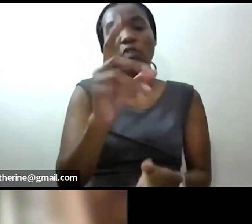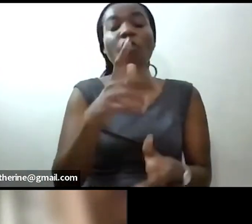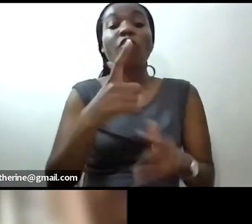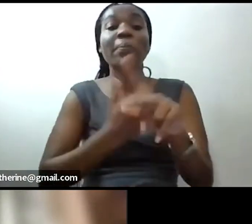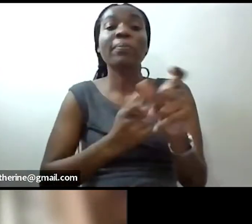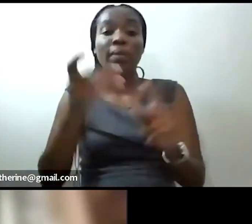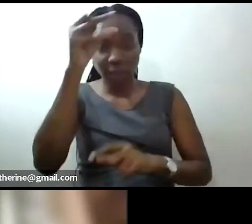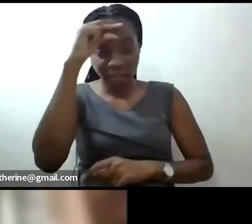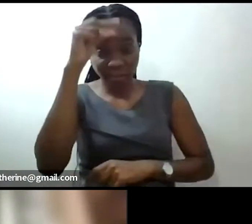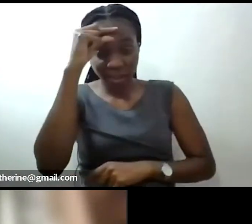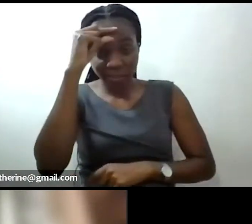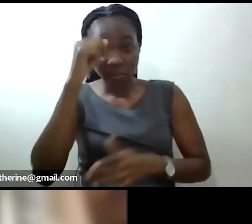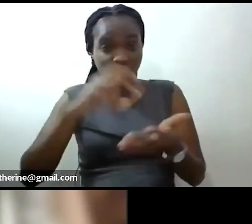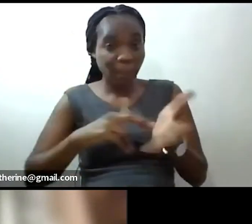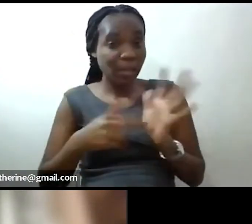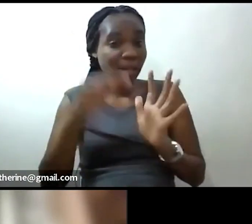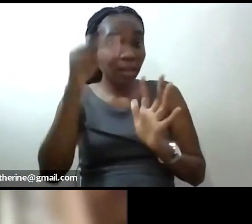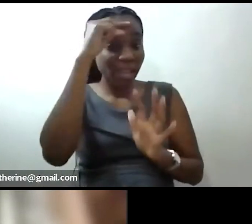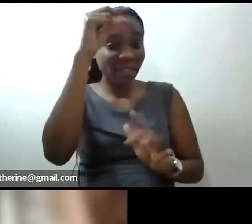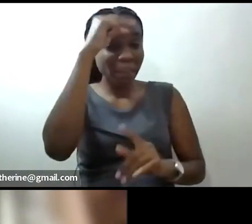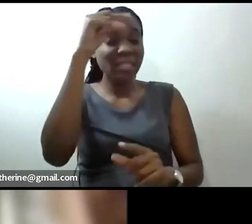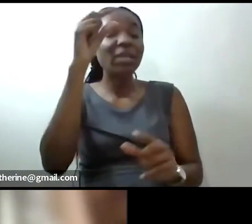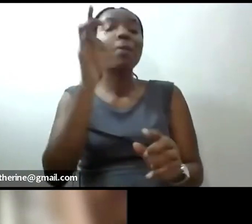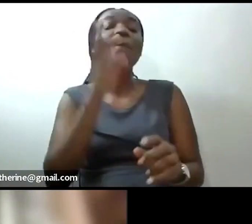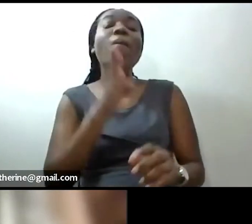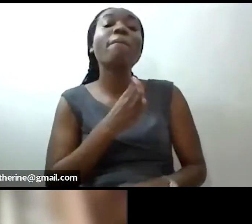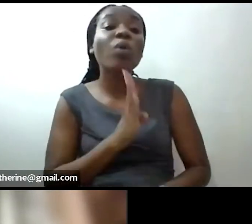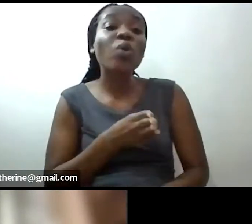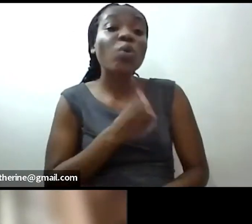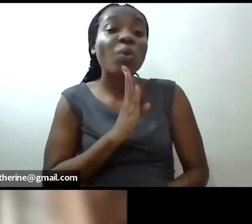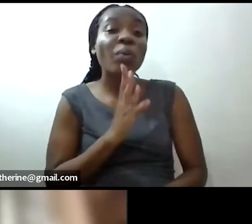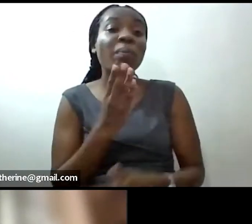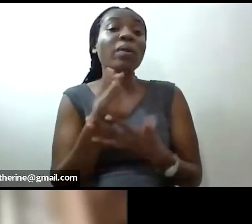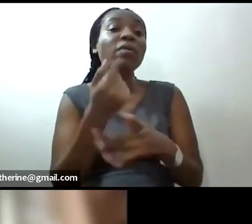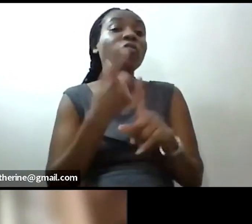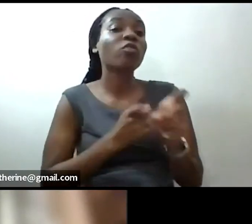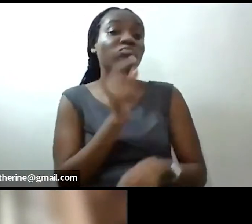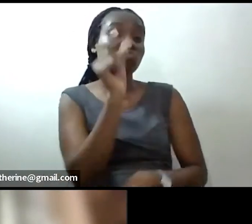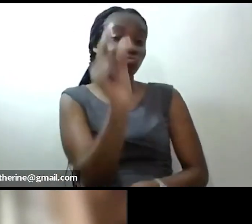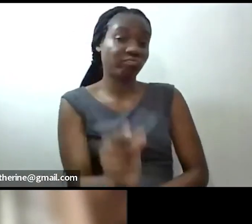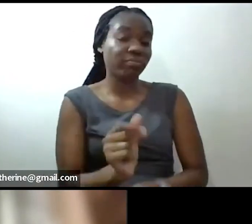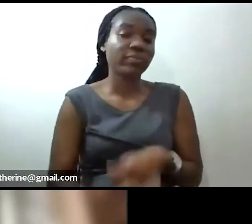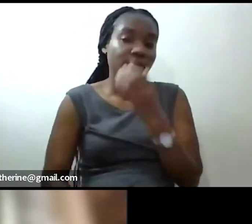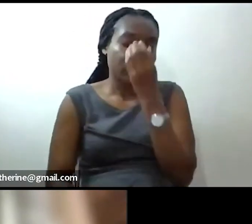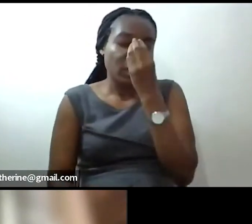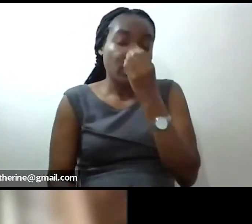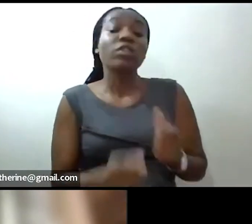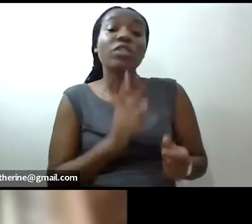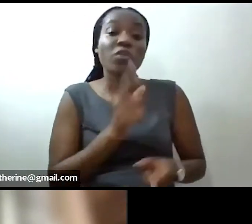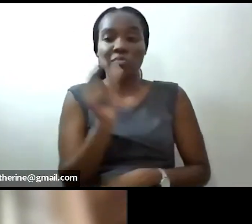actually borrowing money from you. And you are the one lending the government the money.